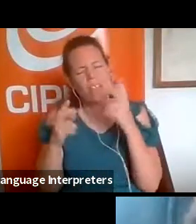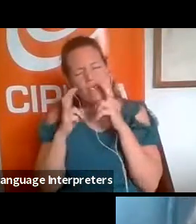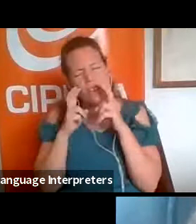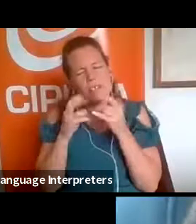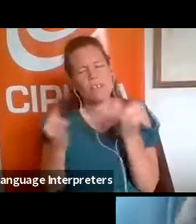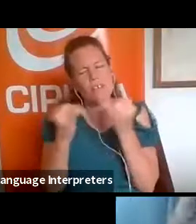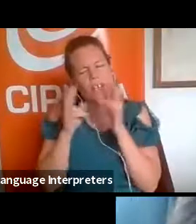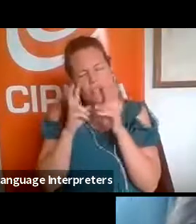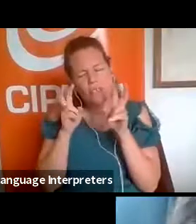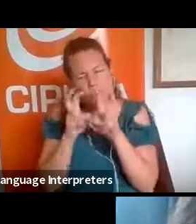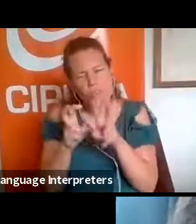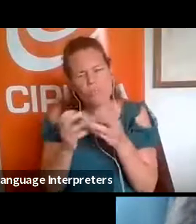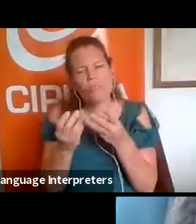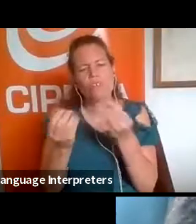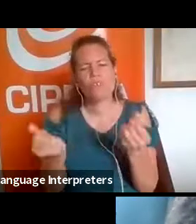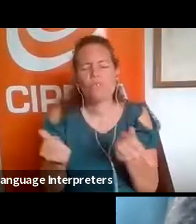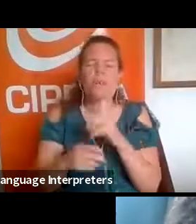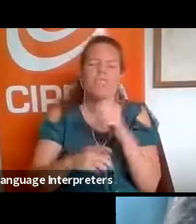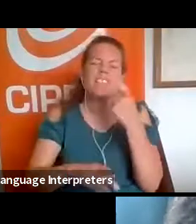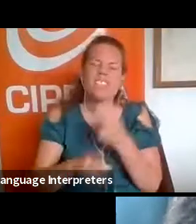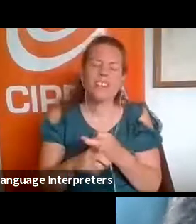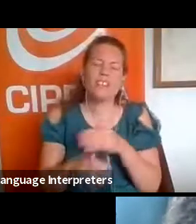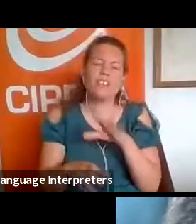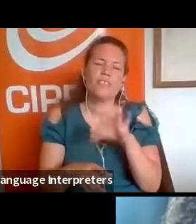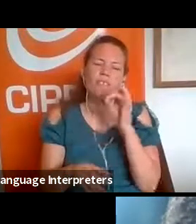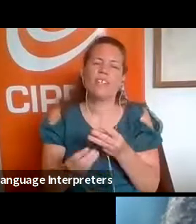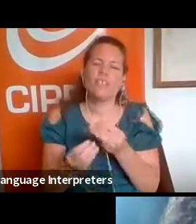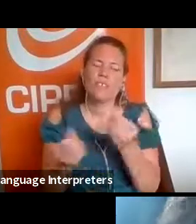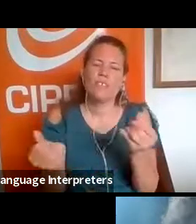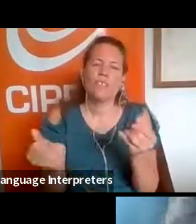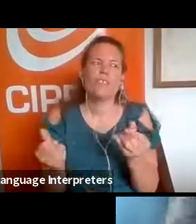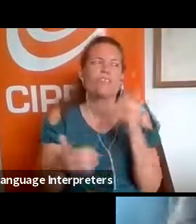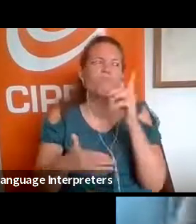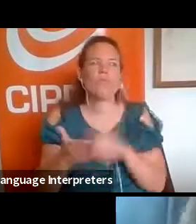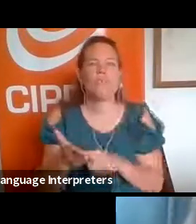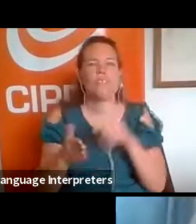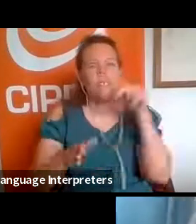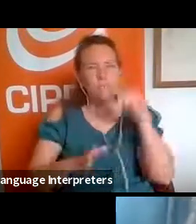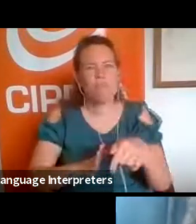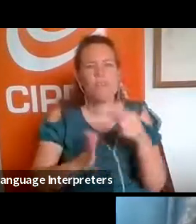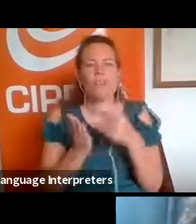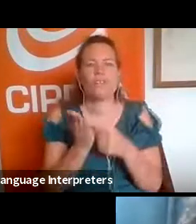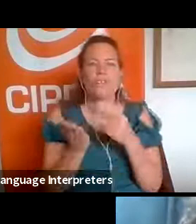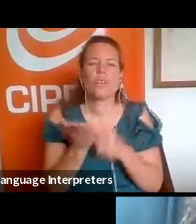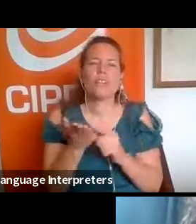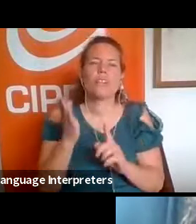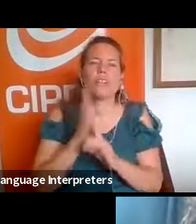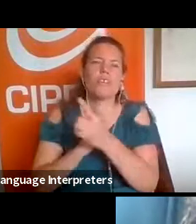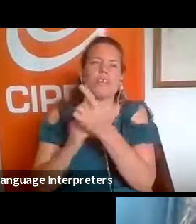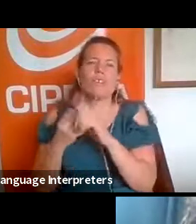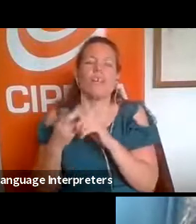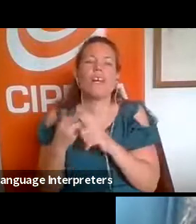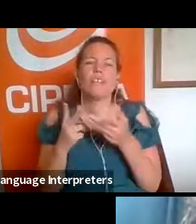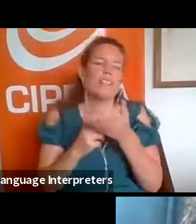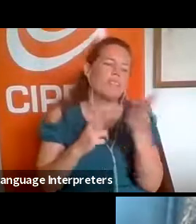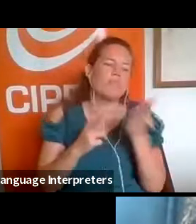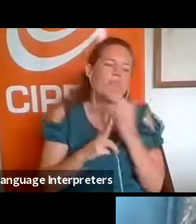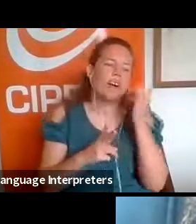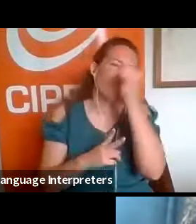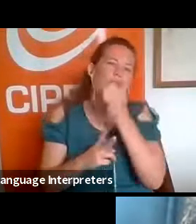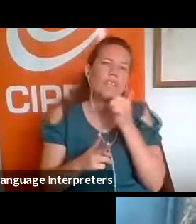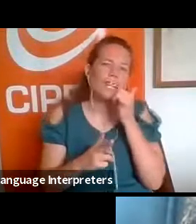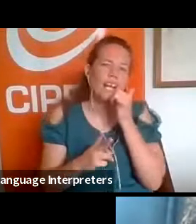to find solutions that are really made for Uganda, firstly, and then for Africa. or